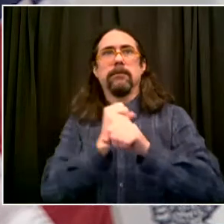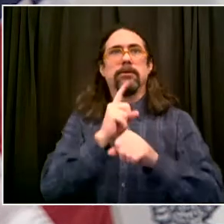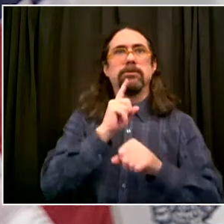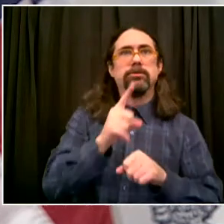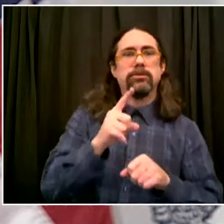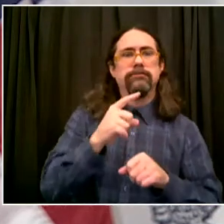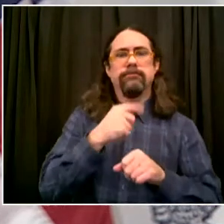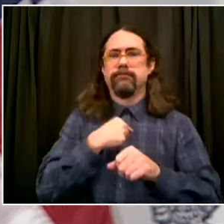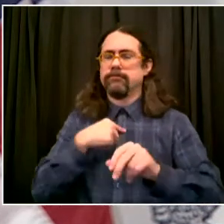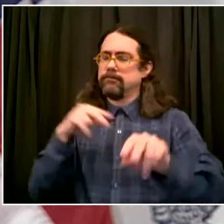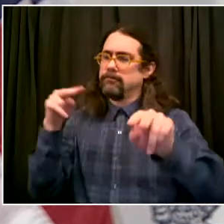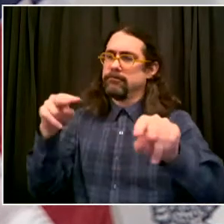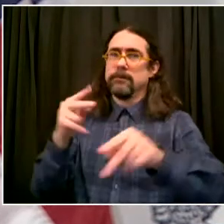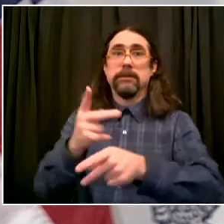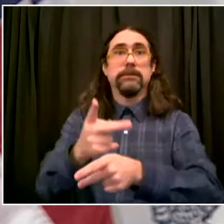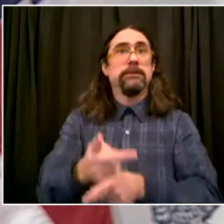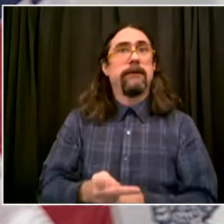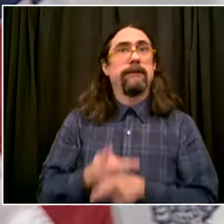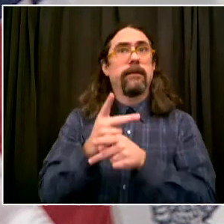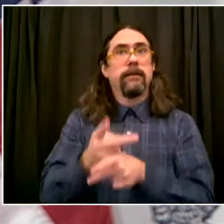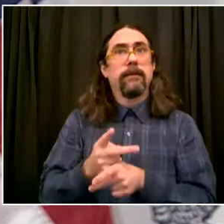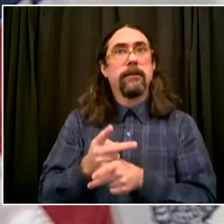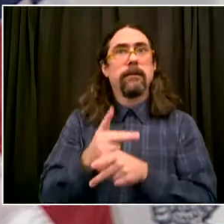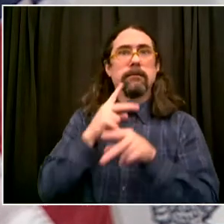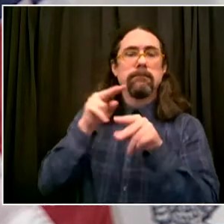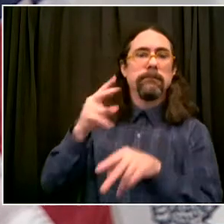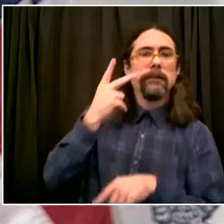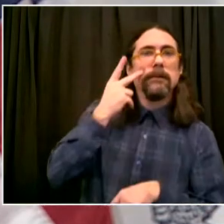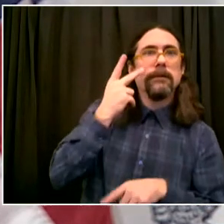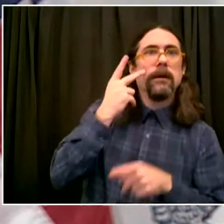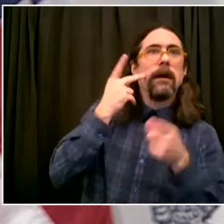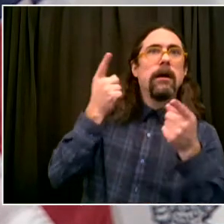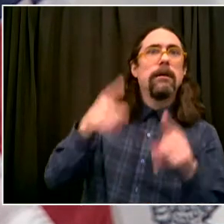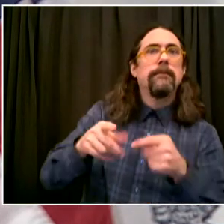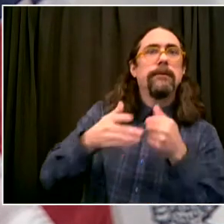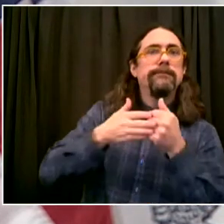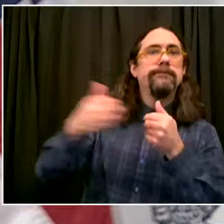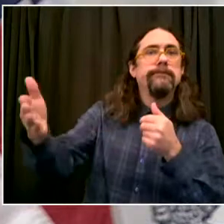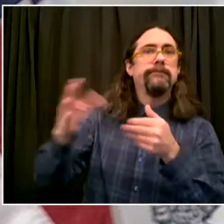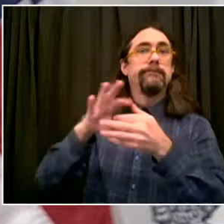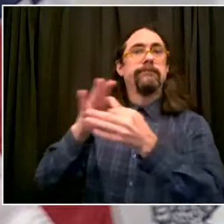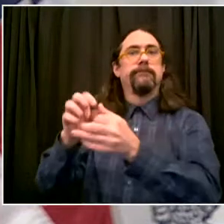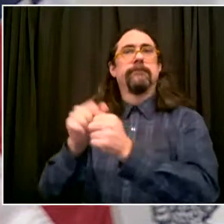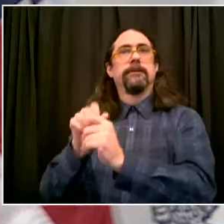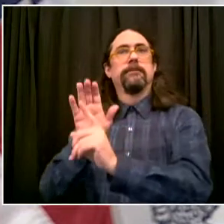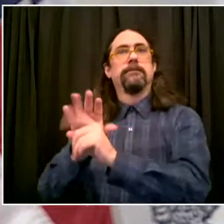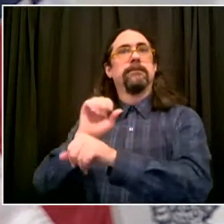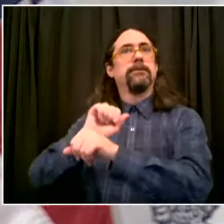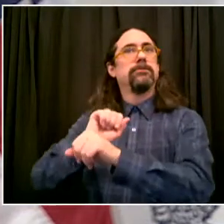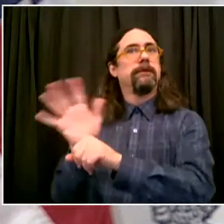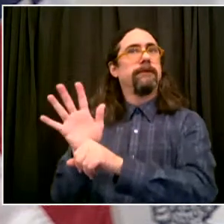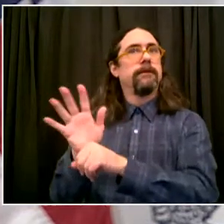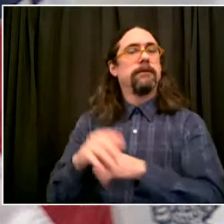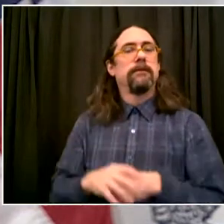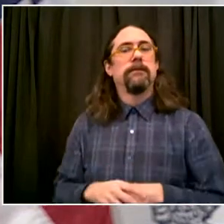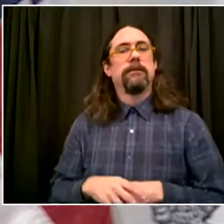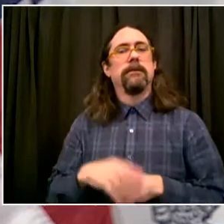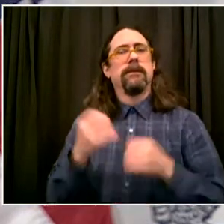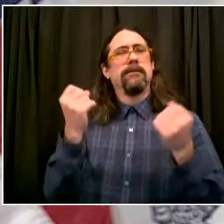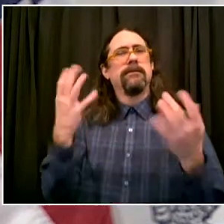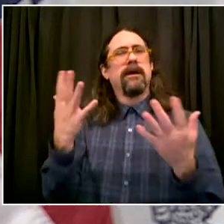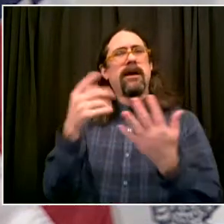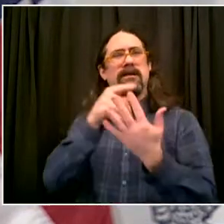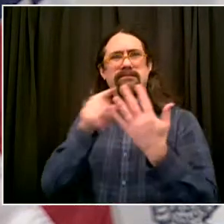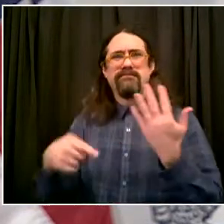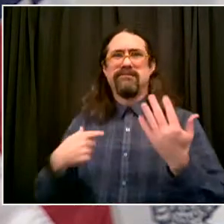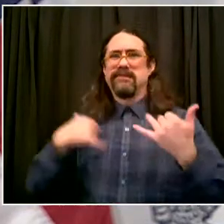watch to see what's happening with the virus in general, because there's a lot of unknowns still out there. And we'll talk about what we're seeing and we'll act on it